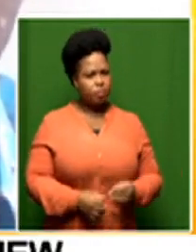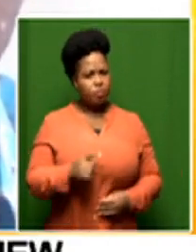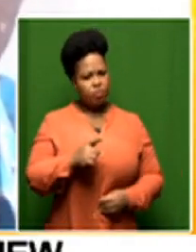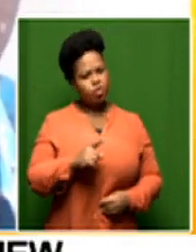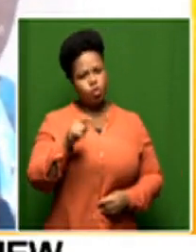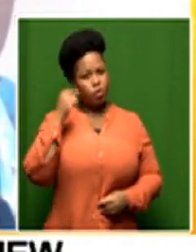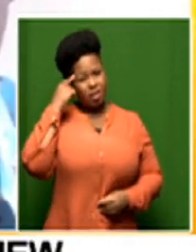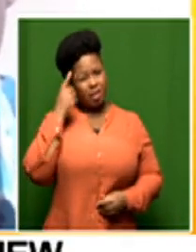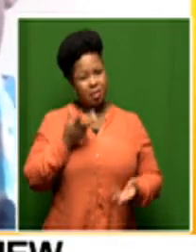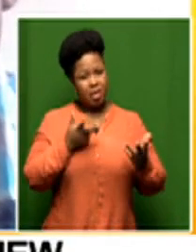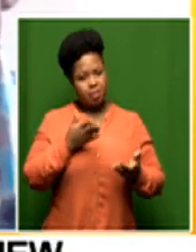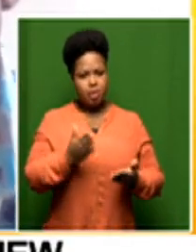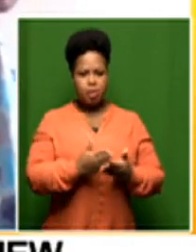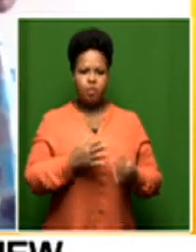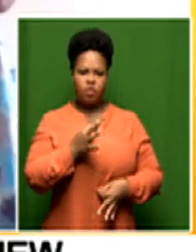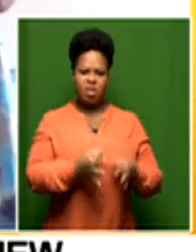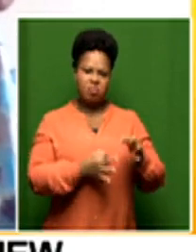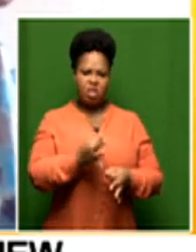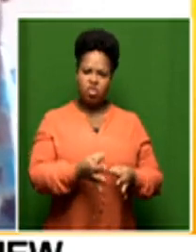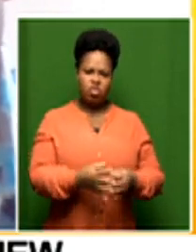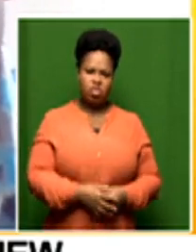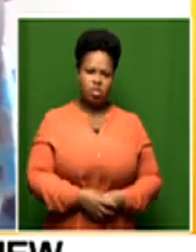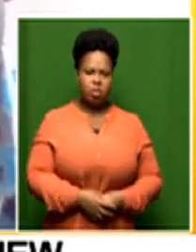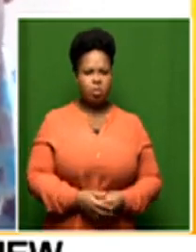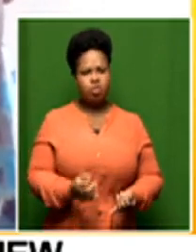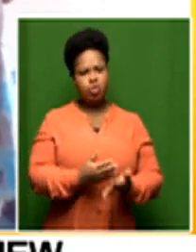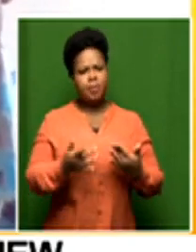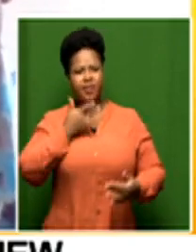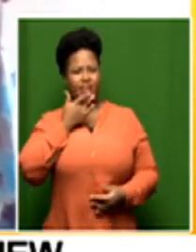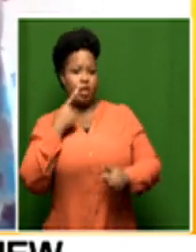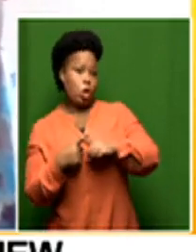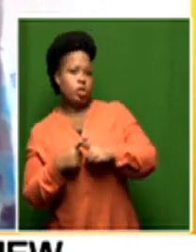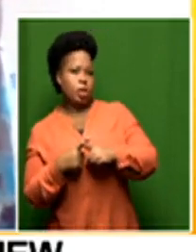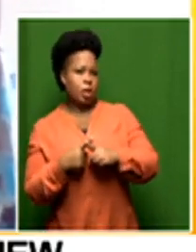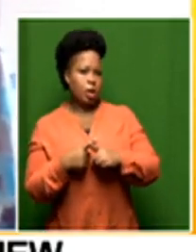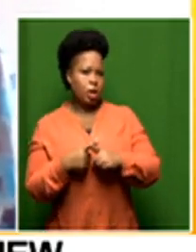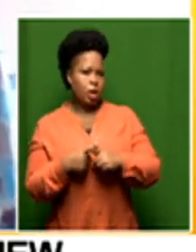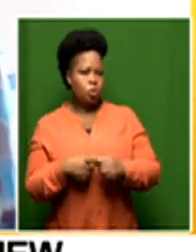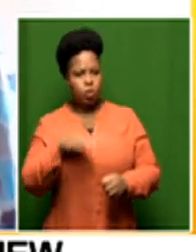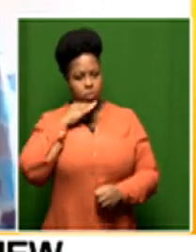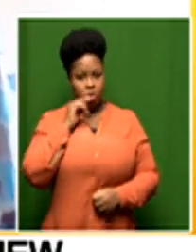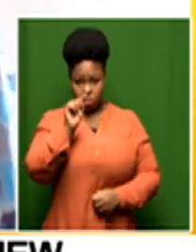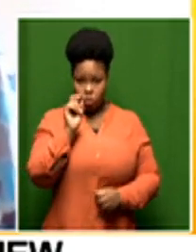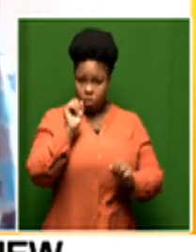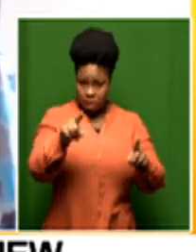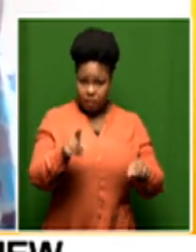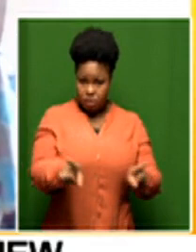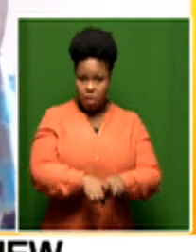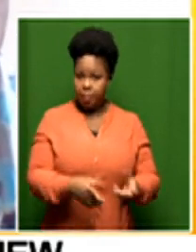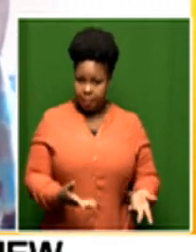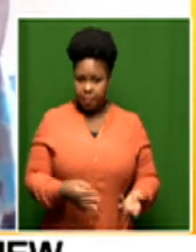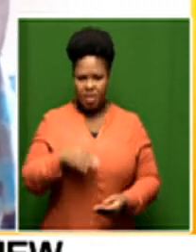you not think that some of your explanations are tribalist in a way? Is that you yourself are